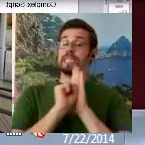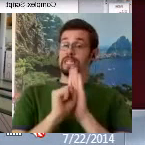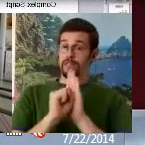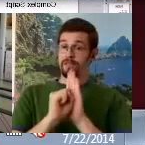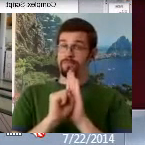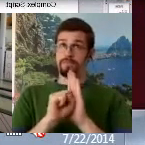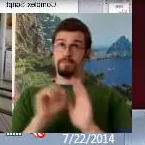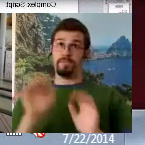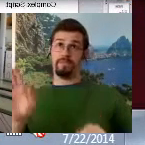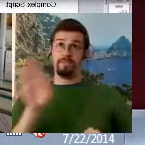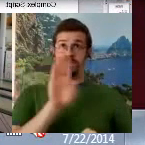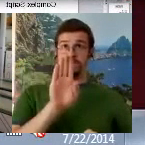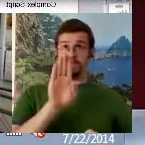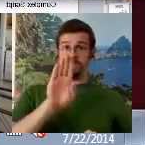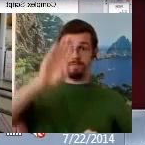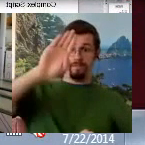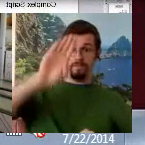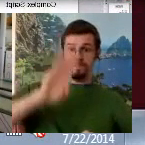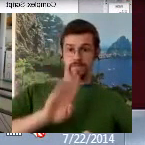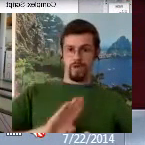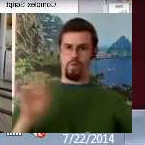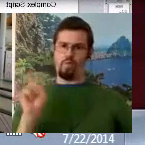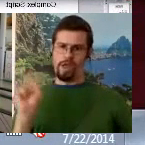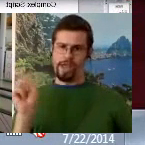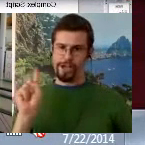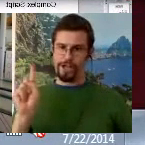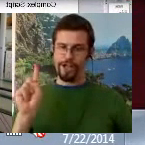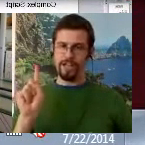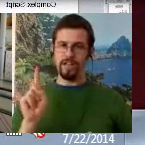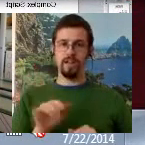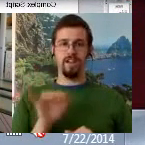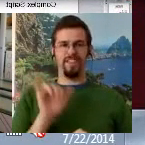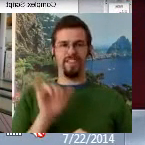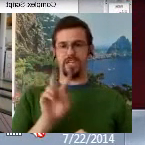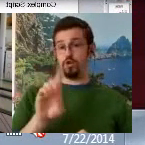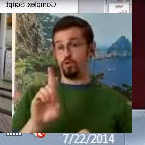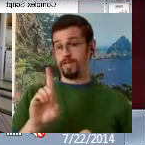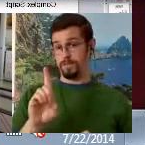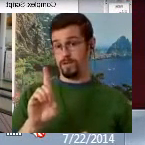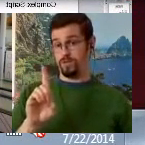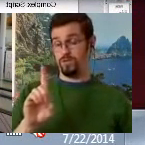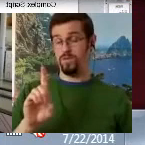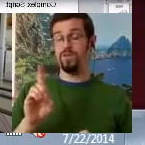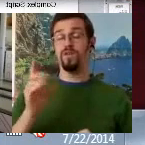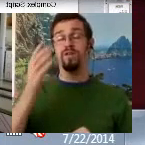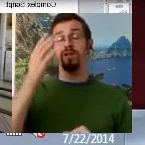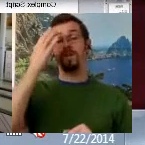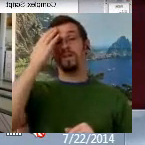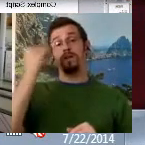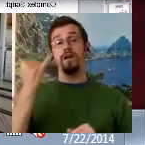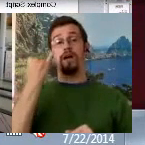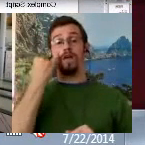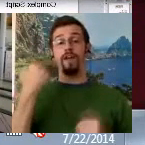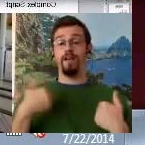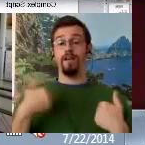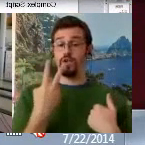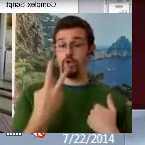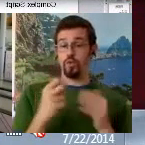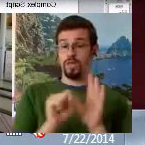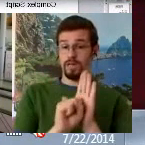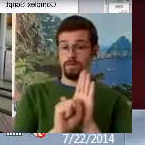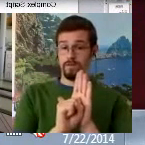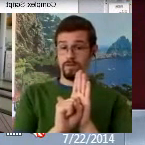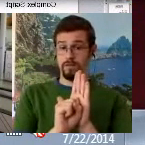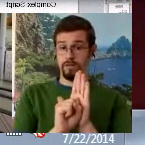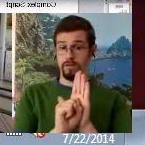tell it the positions that you want them in, and that's true 2-dimensional. Because if you have 2 symbols, you can